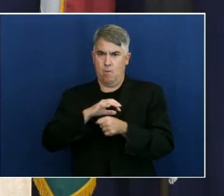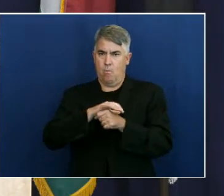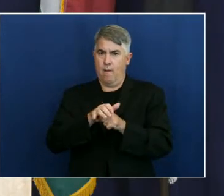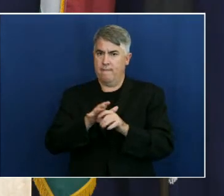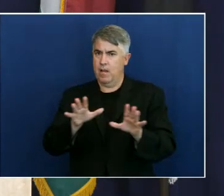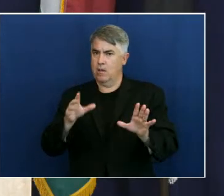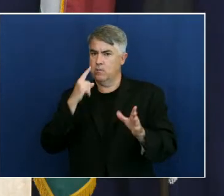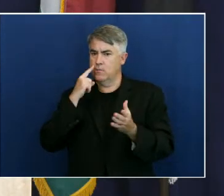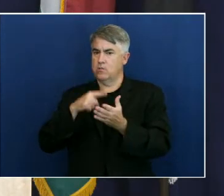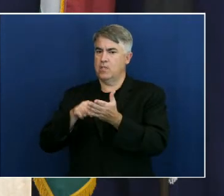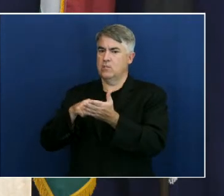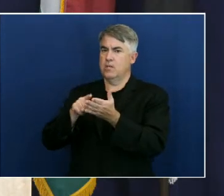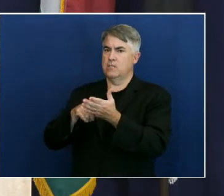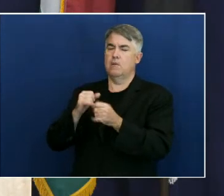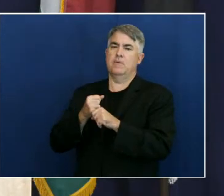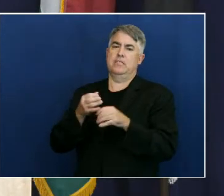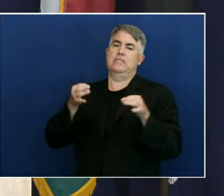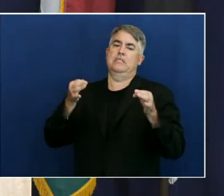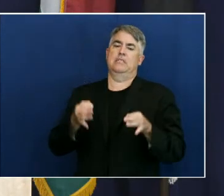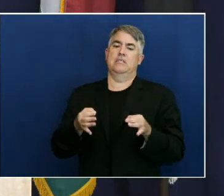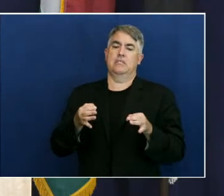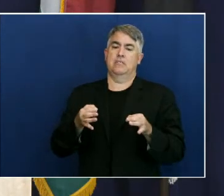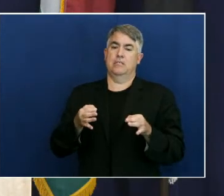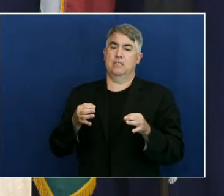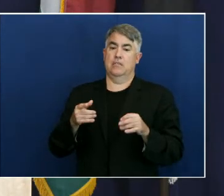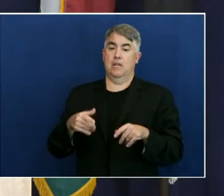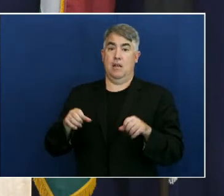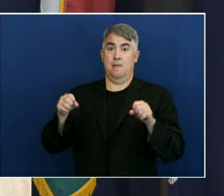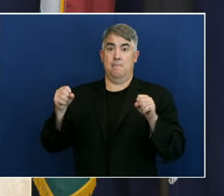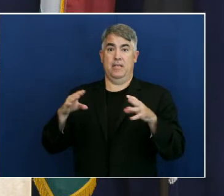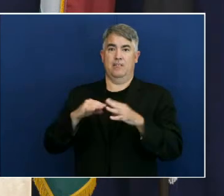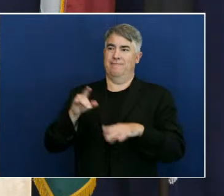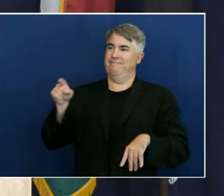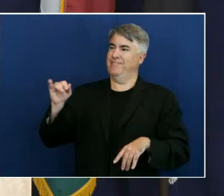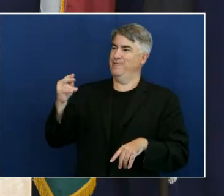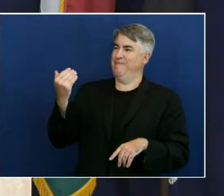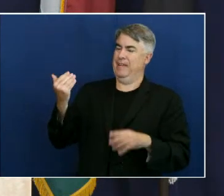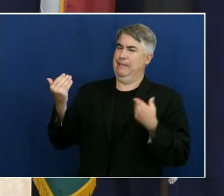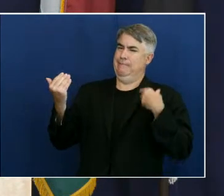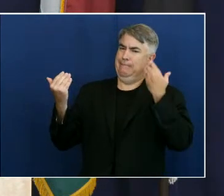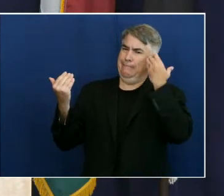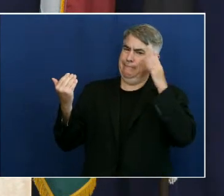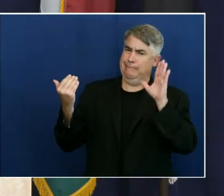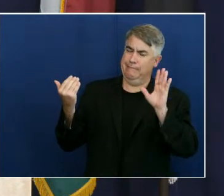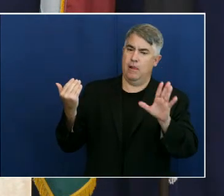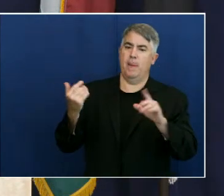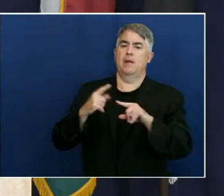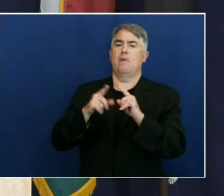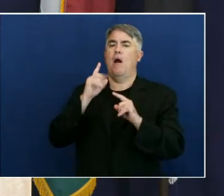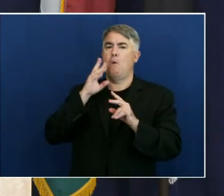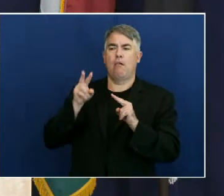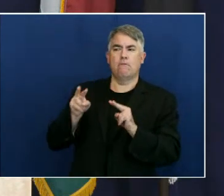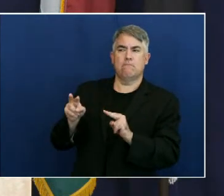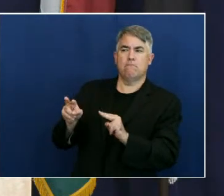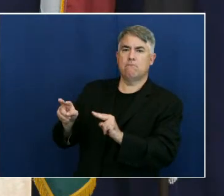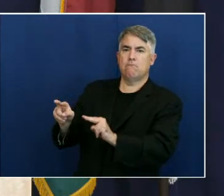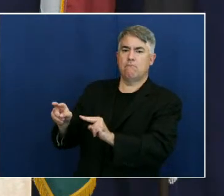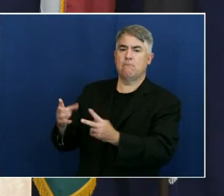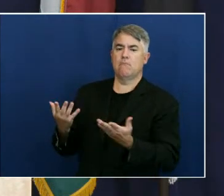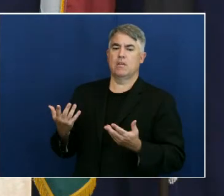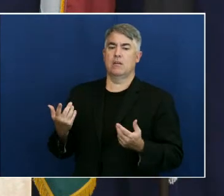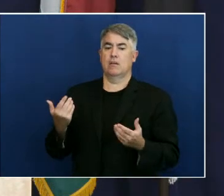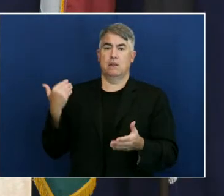do. There's nothing magic about June 15th in terms of where all of our jurisdictions will be as it relates to the case rate, but to